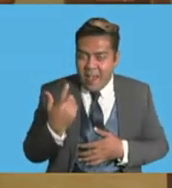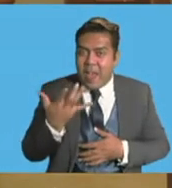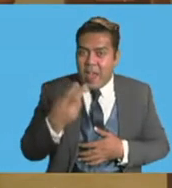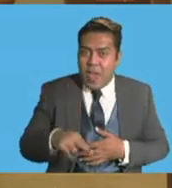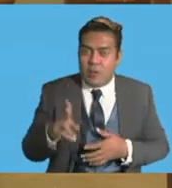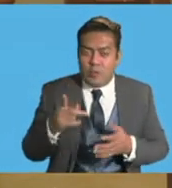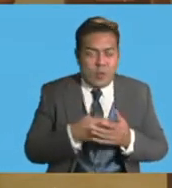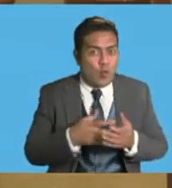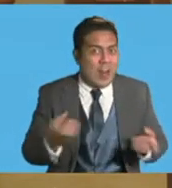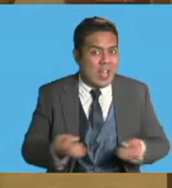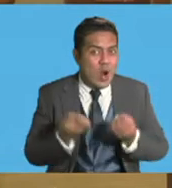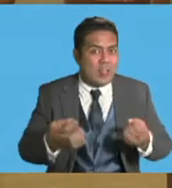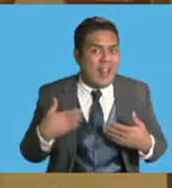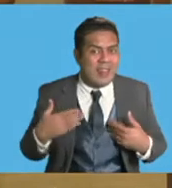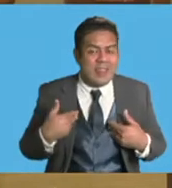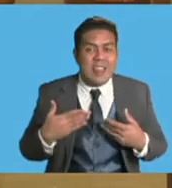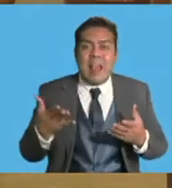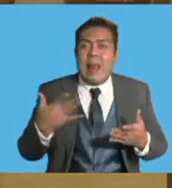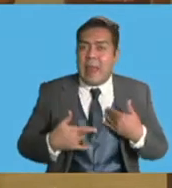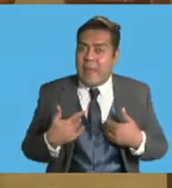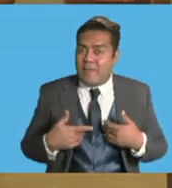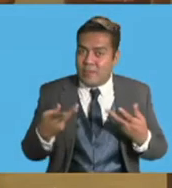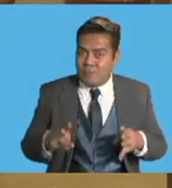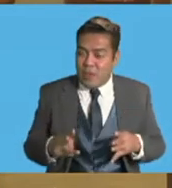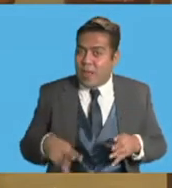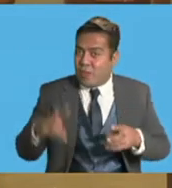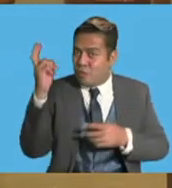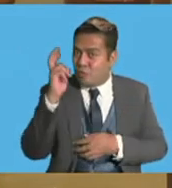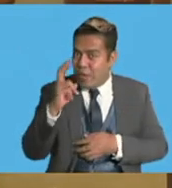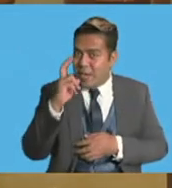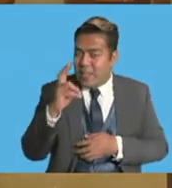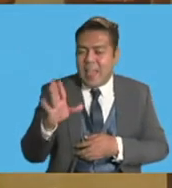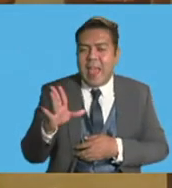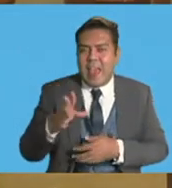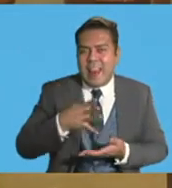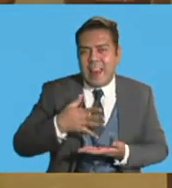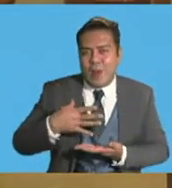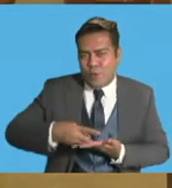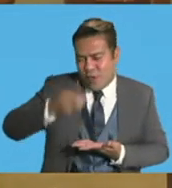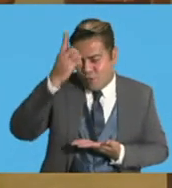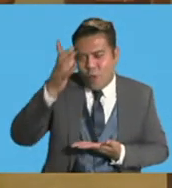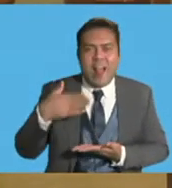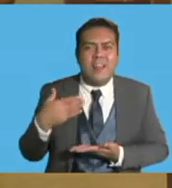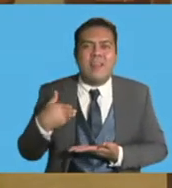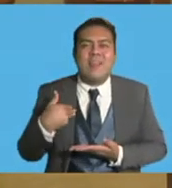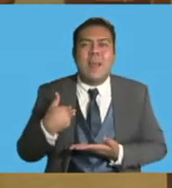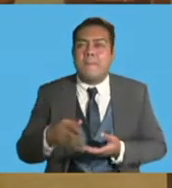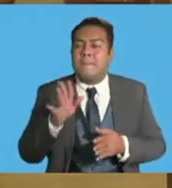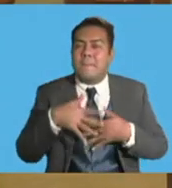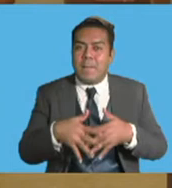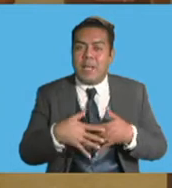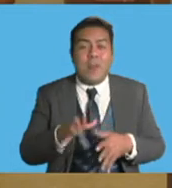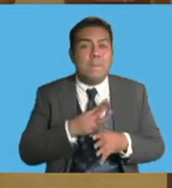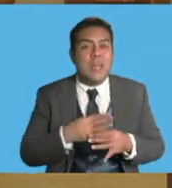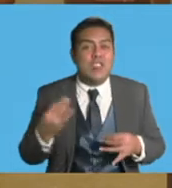of healthy lifestyles, to the training and education of a healthy public. The Ministry of Health and